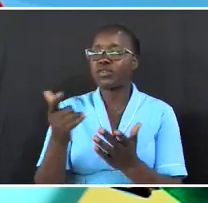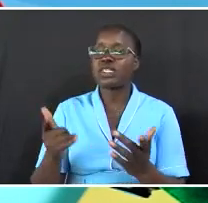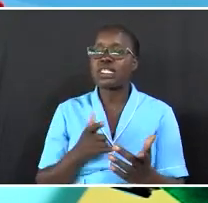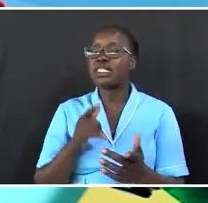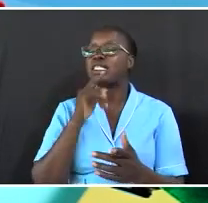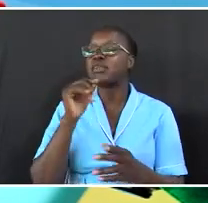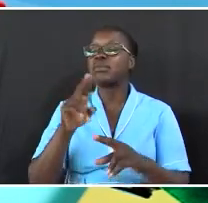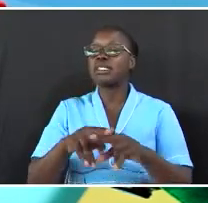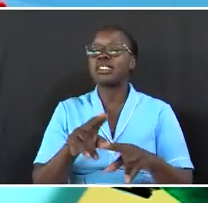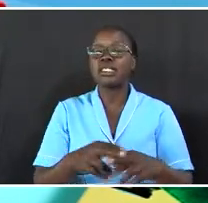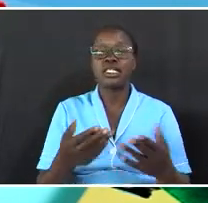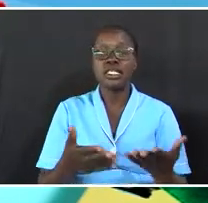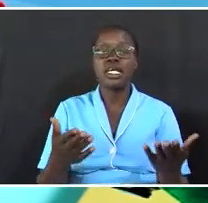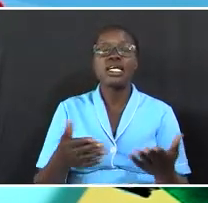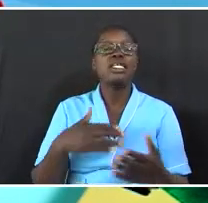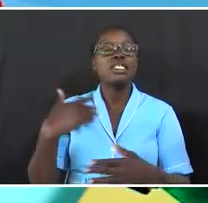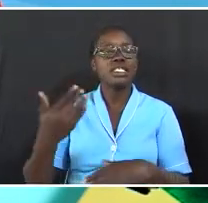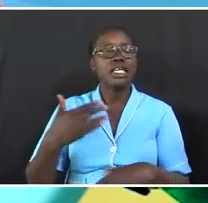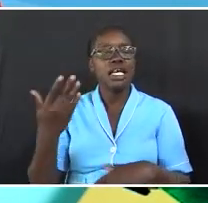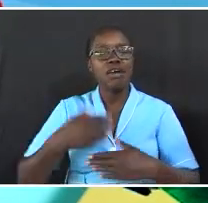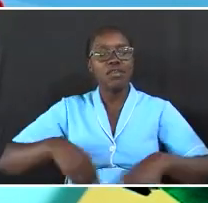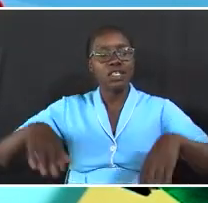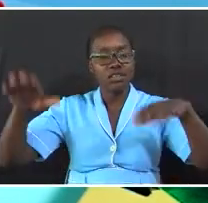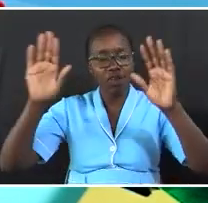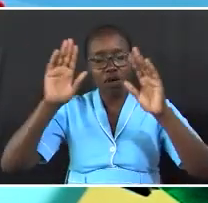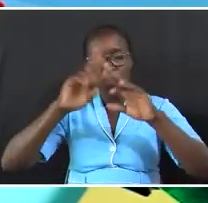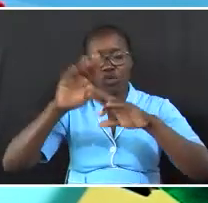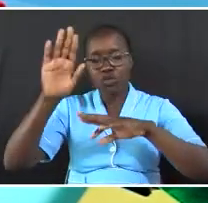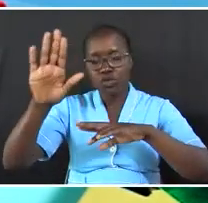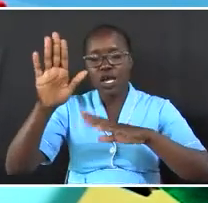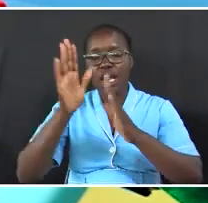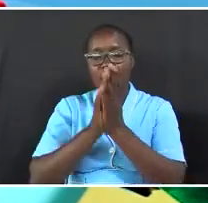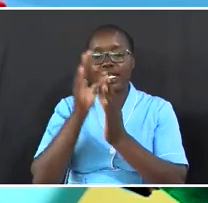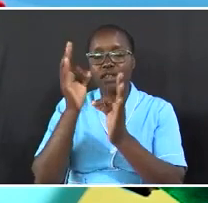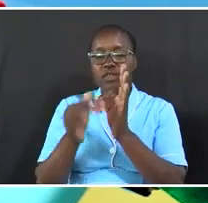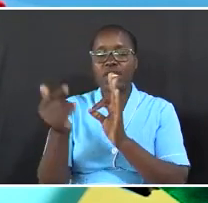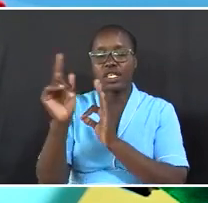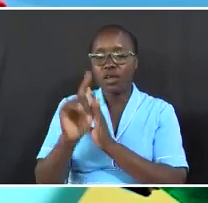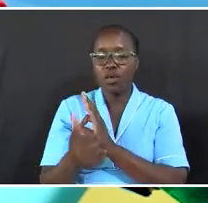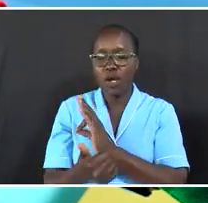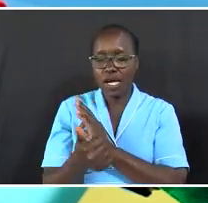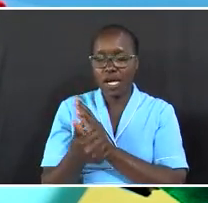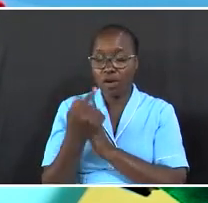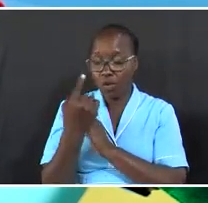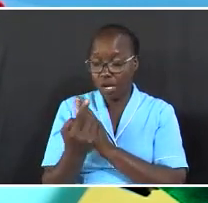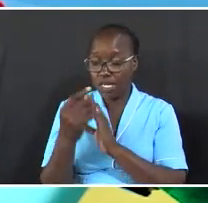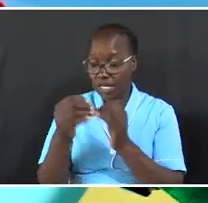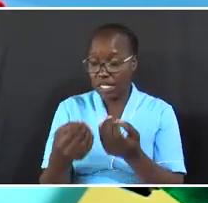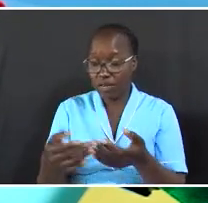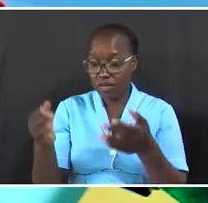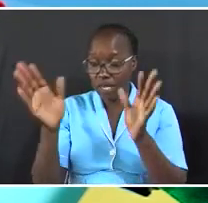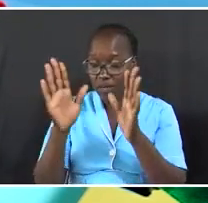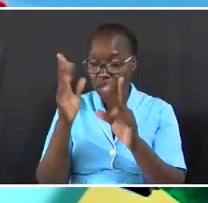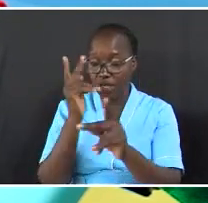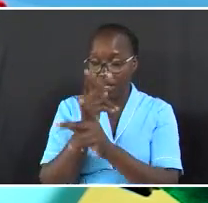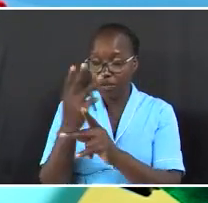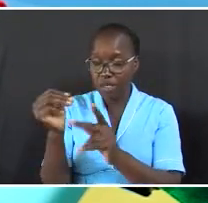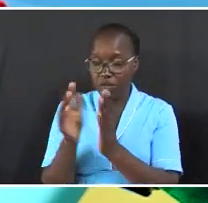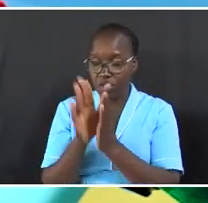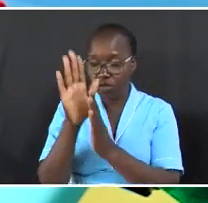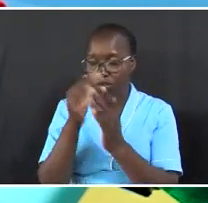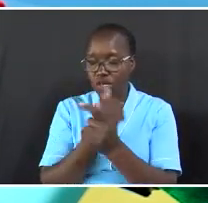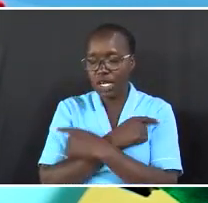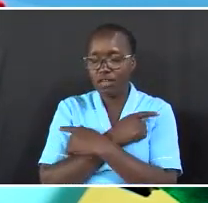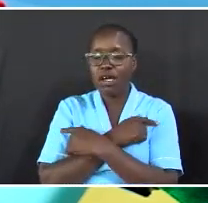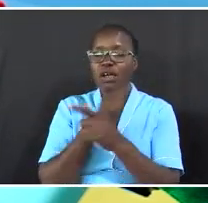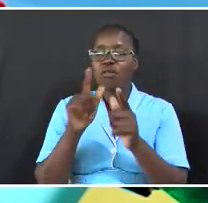men that are seated here shall ever, ever give up on you. And if anyone is giving up, Jehovah, may you uphold them with your love. May